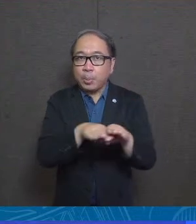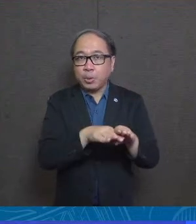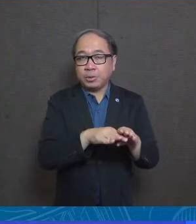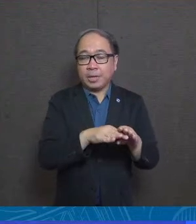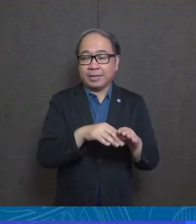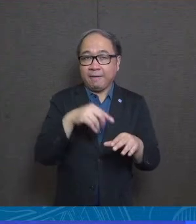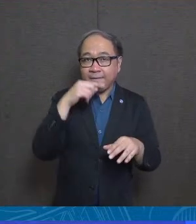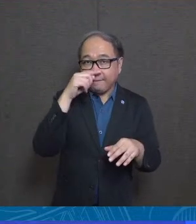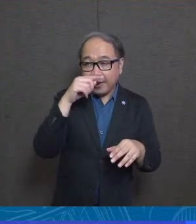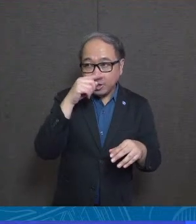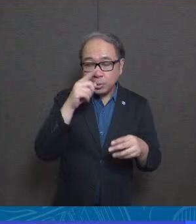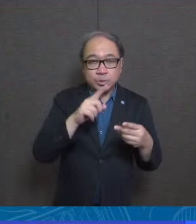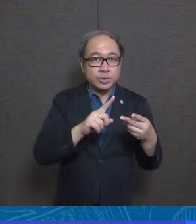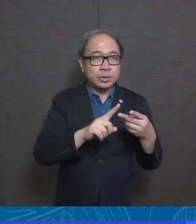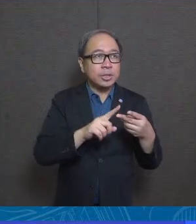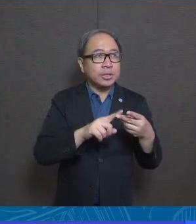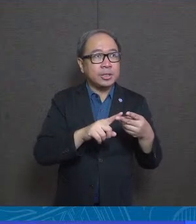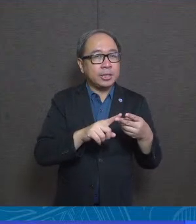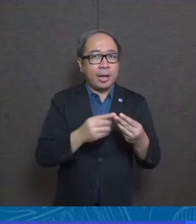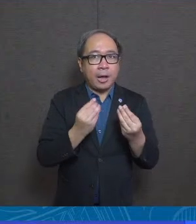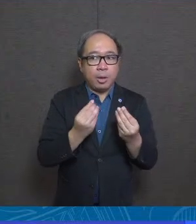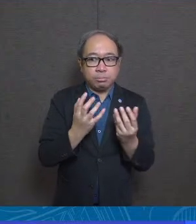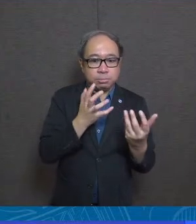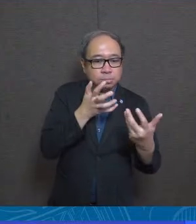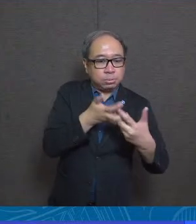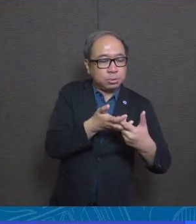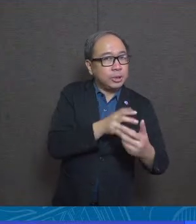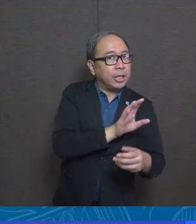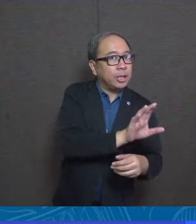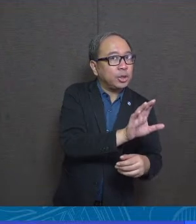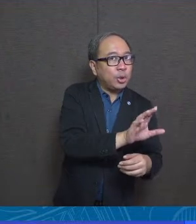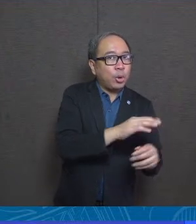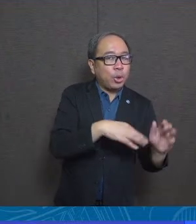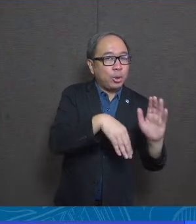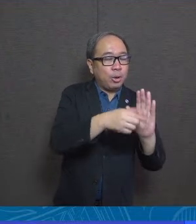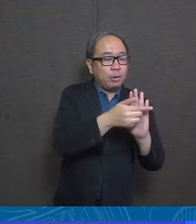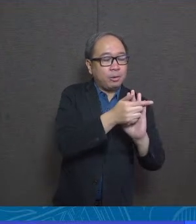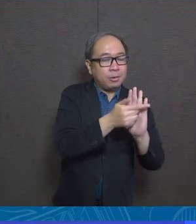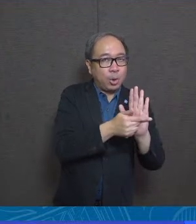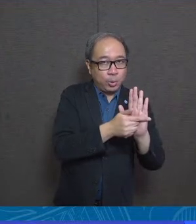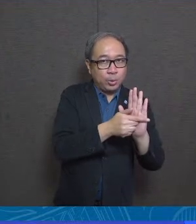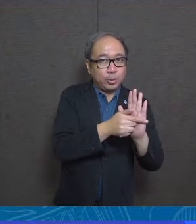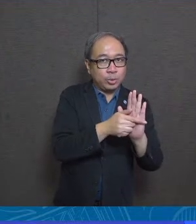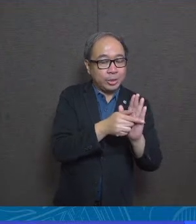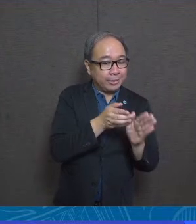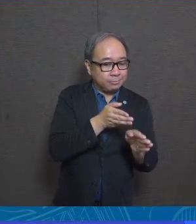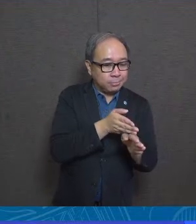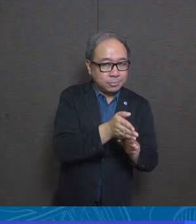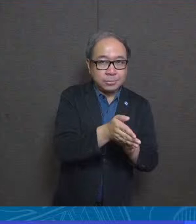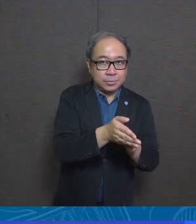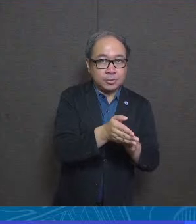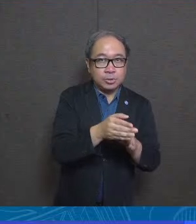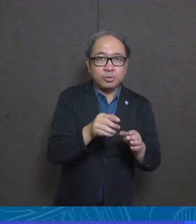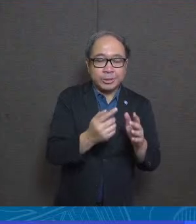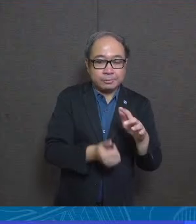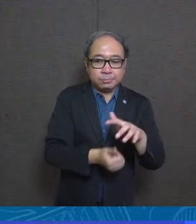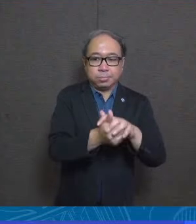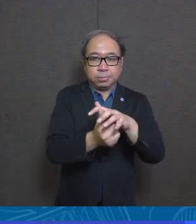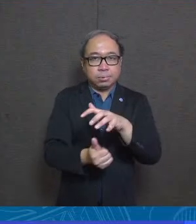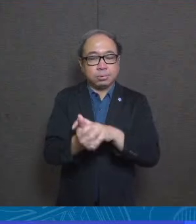member states to adopt them as it fits in their constitution on a specific, especially emerging